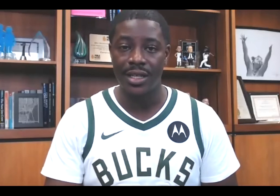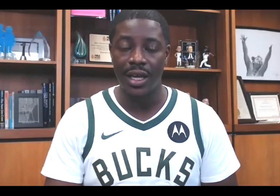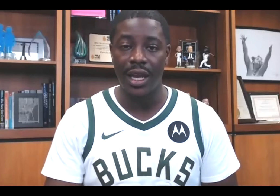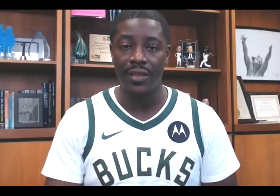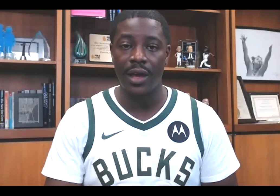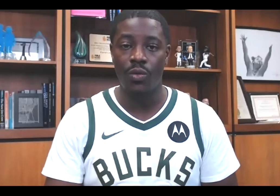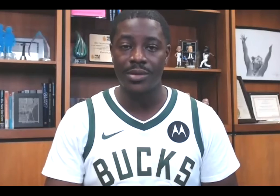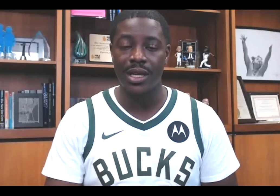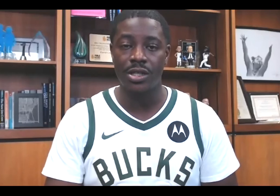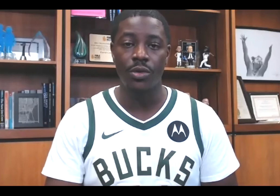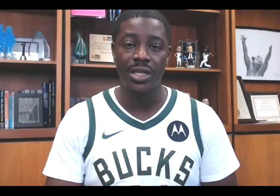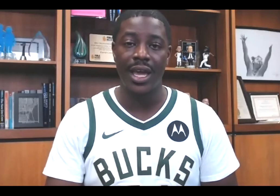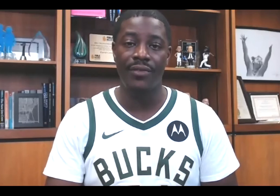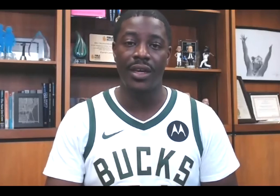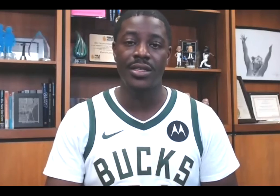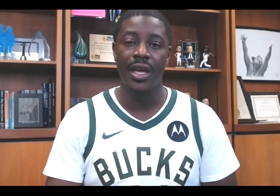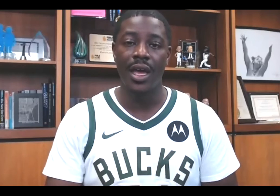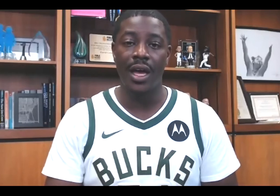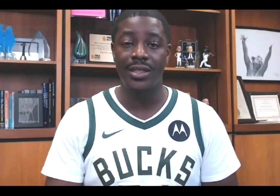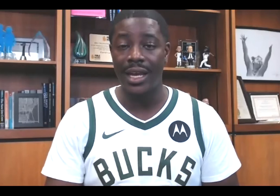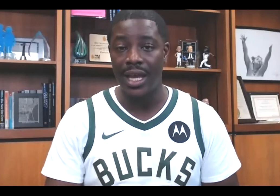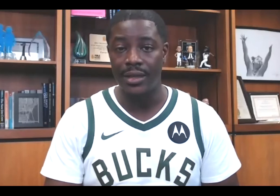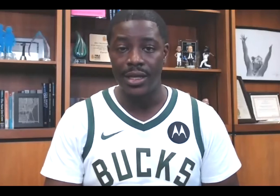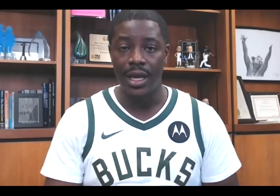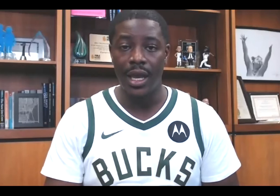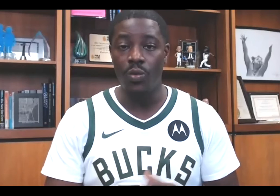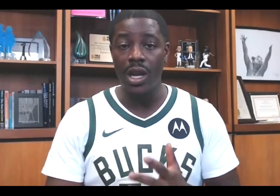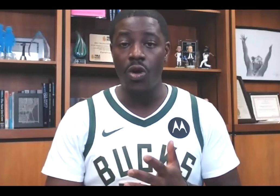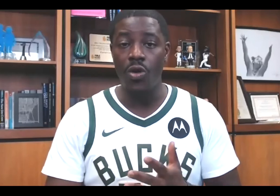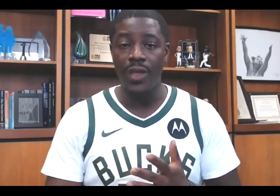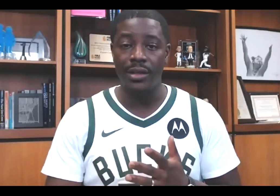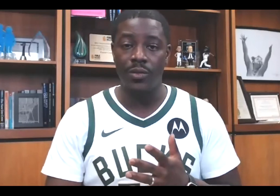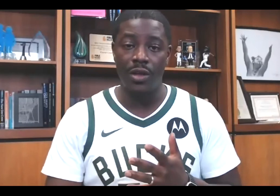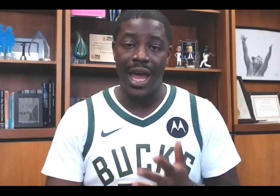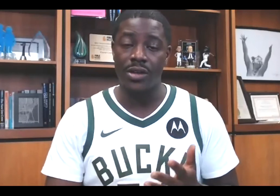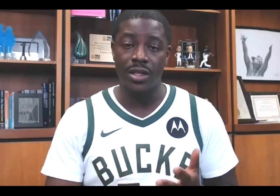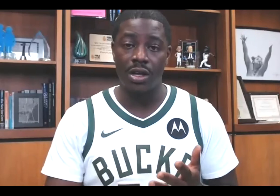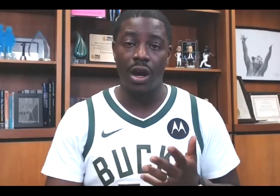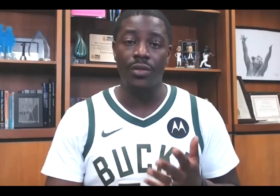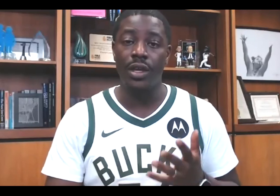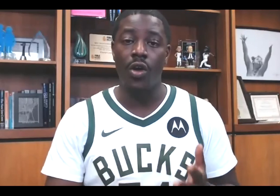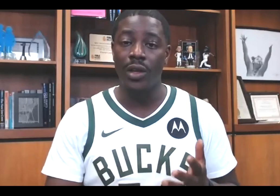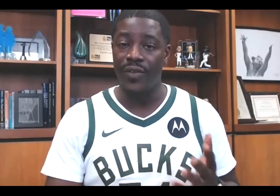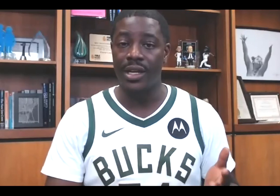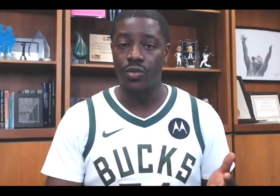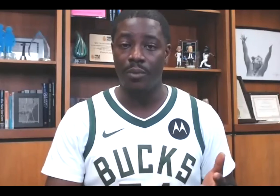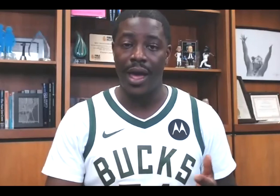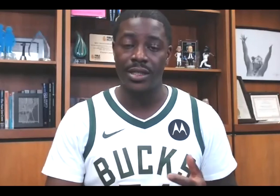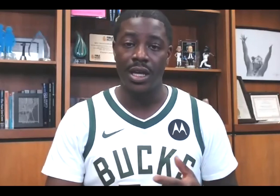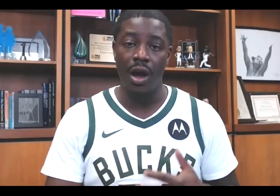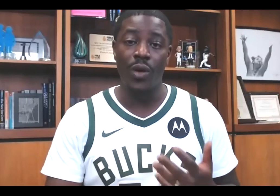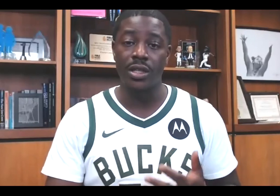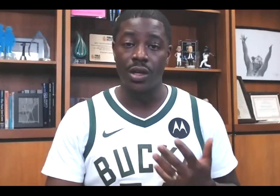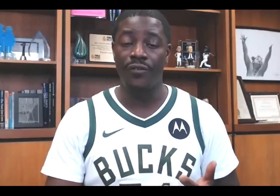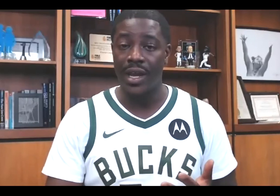communityadvocates.net. Again, that website is communityadvocates.net. And we know that housing costs aren't the only financial